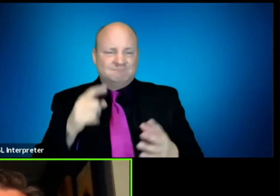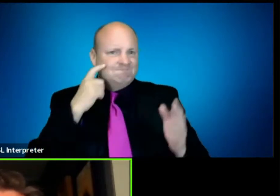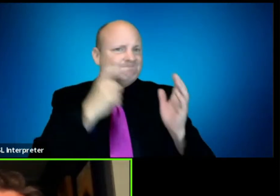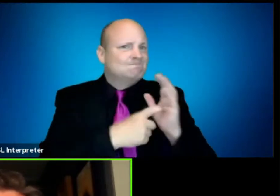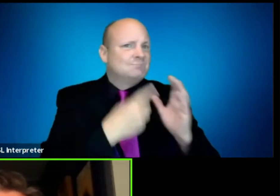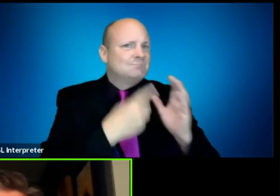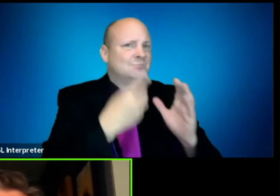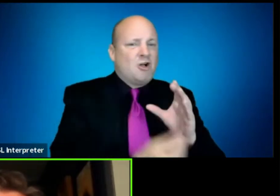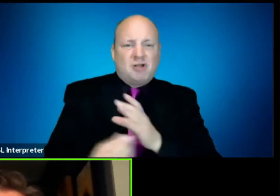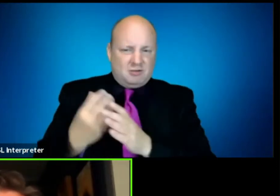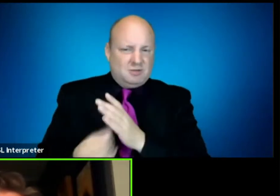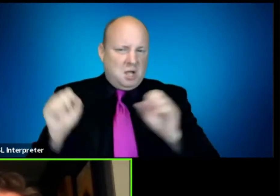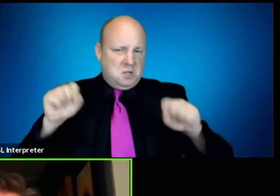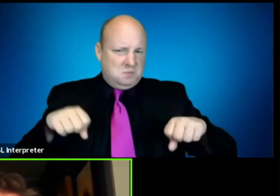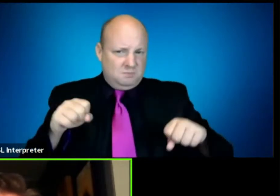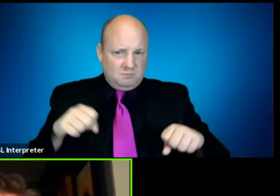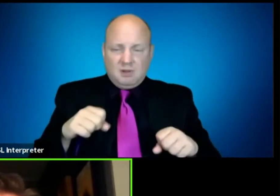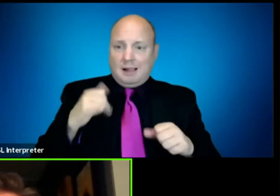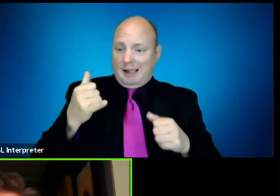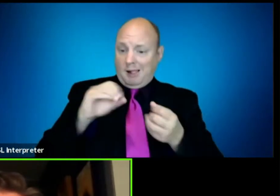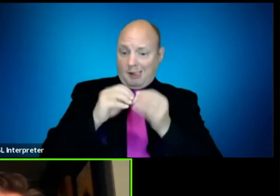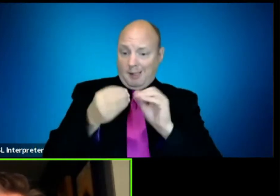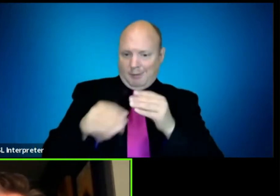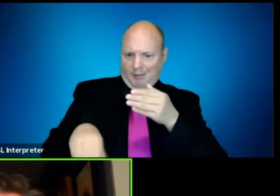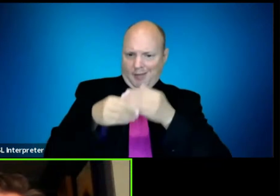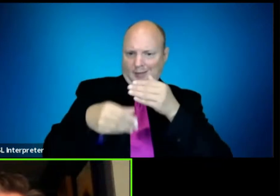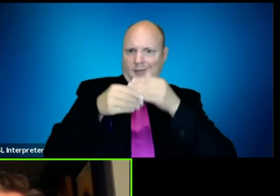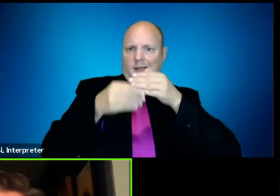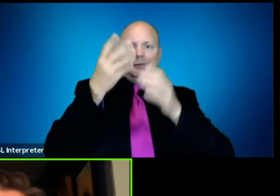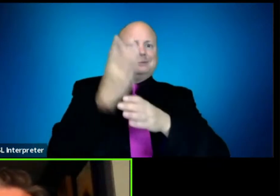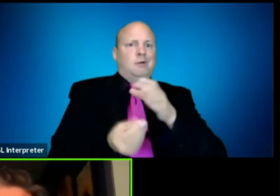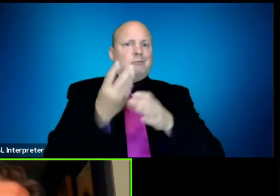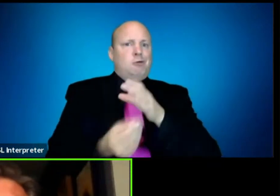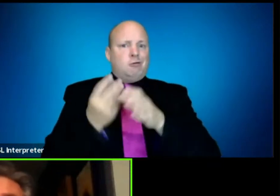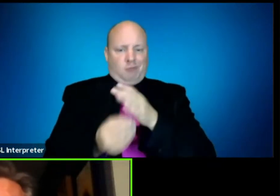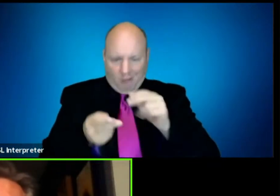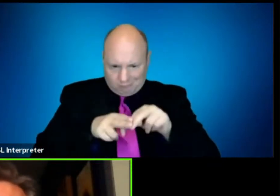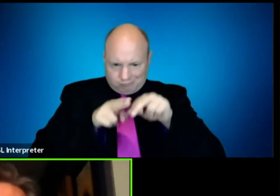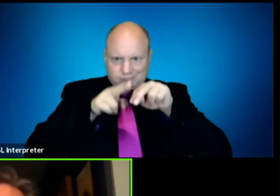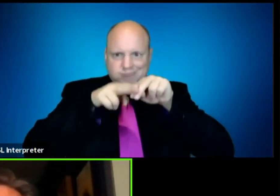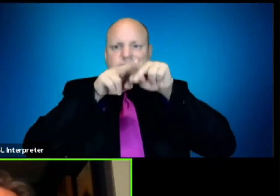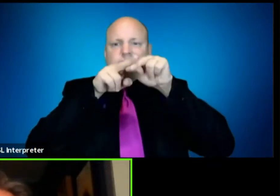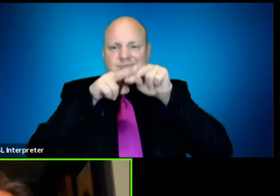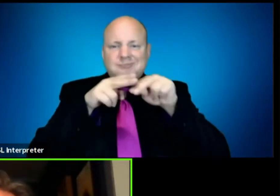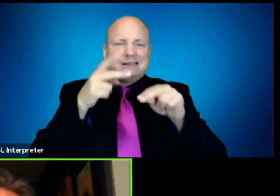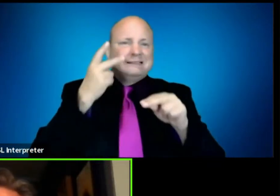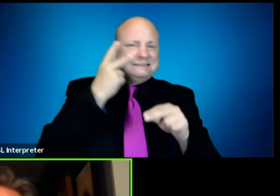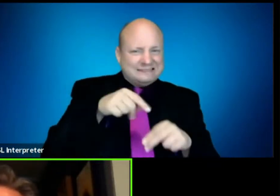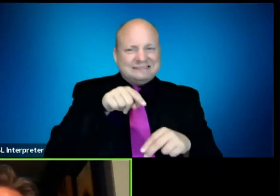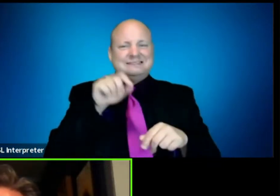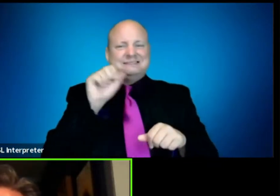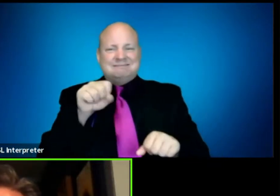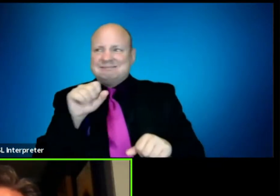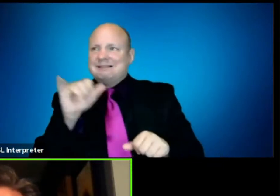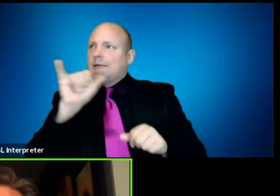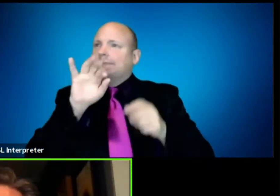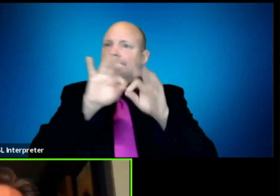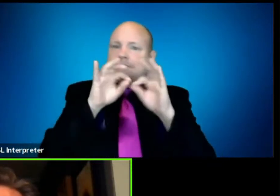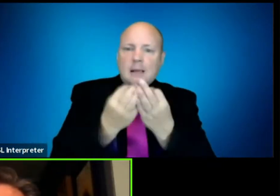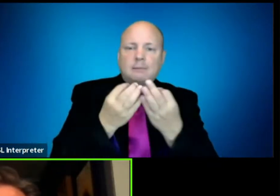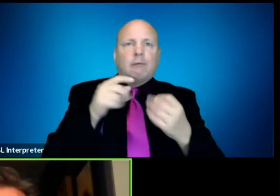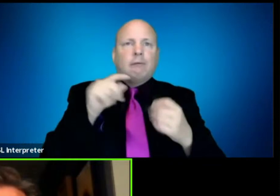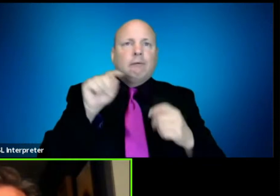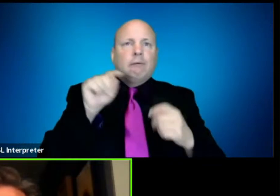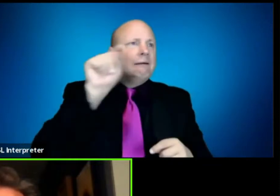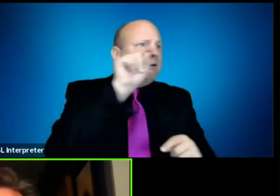tragedy that we know families and loved ones are facing. So, I urge everyone to please use the tools in front of you. If you're